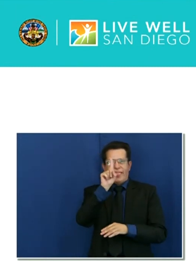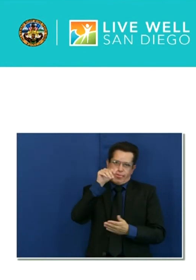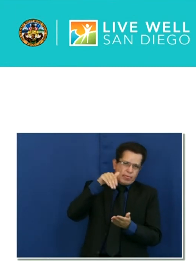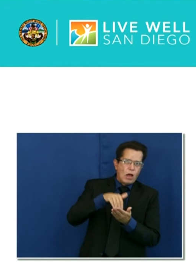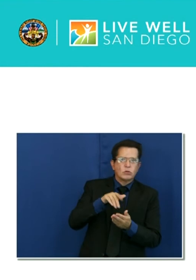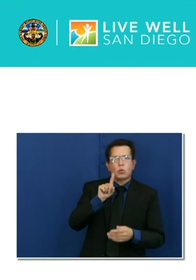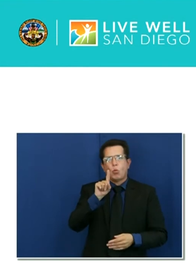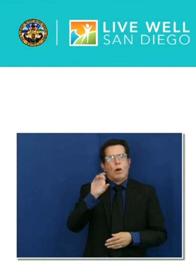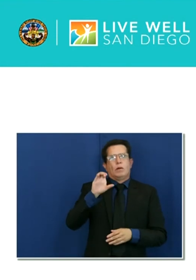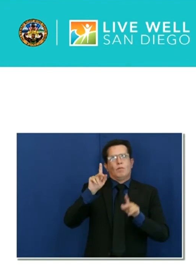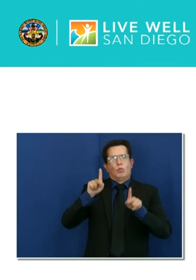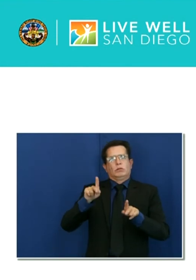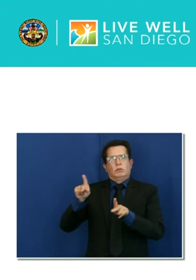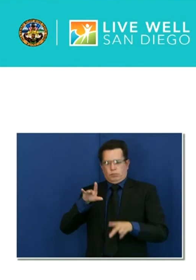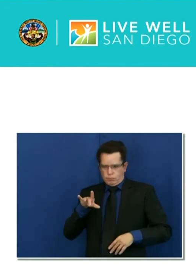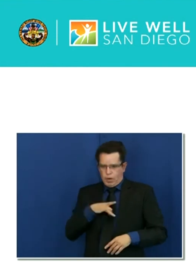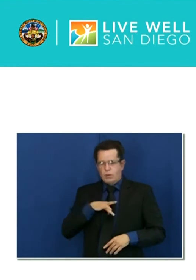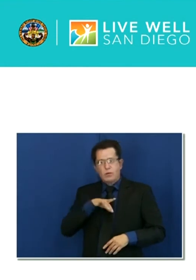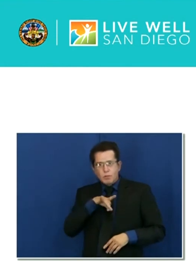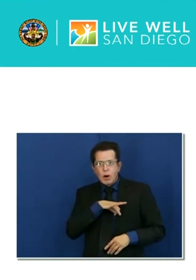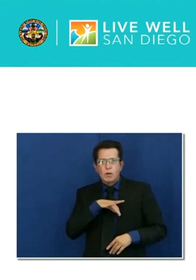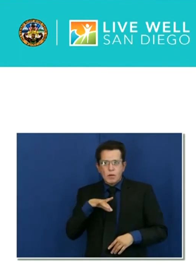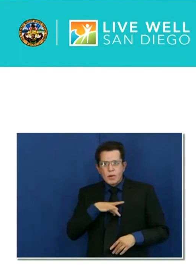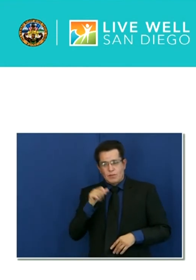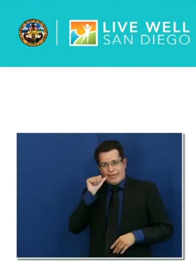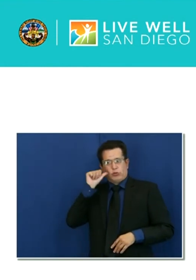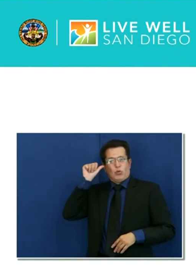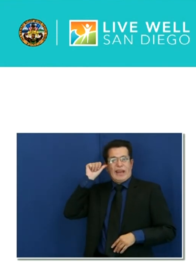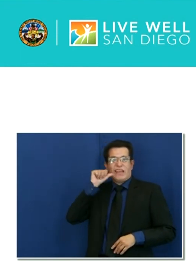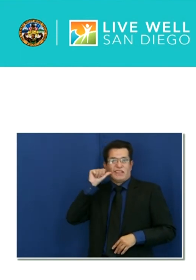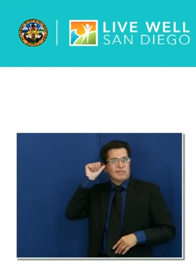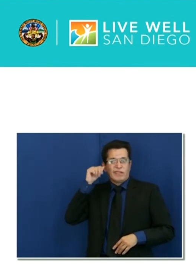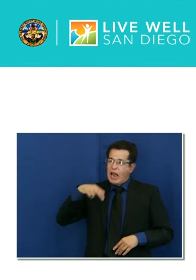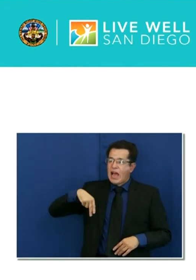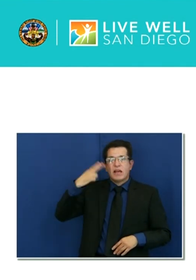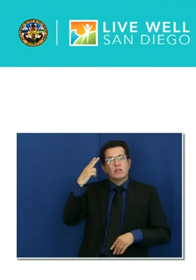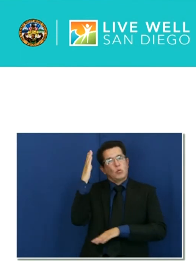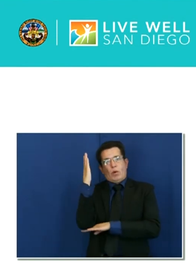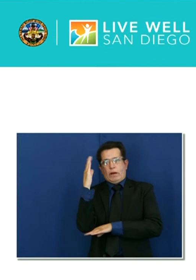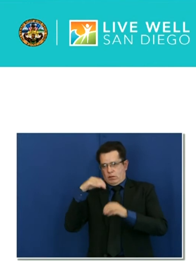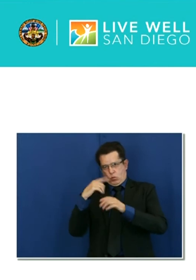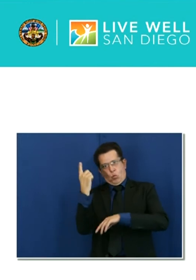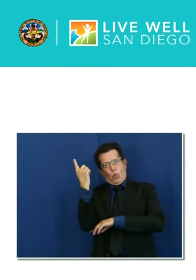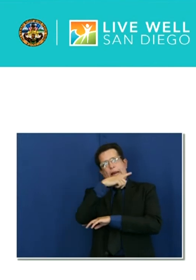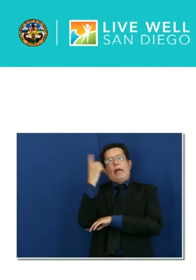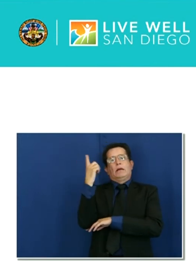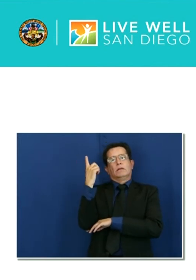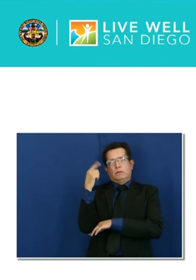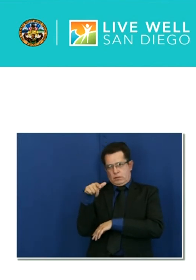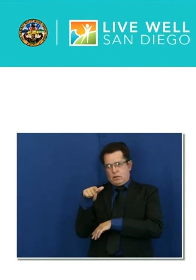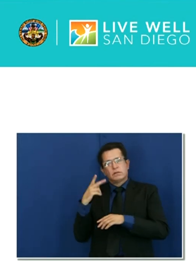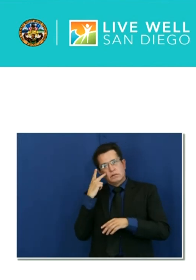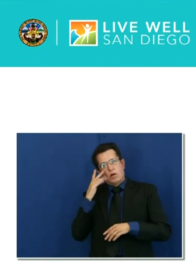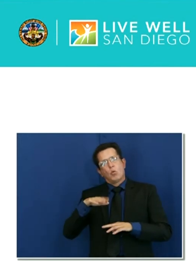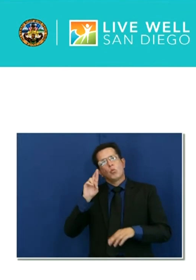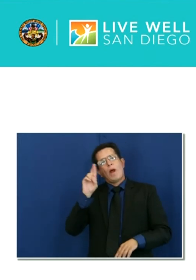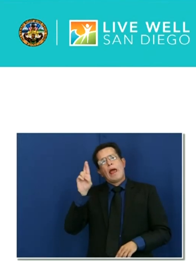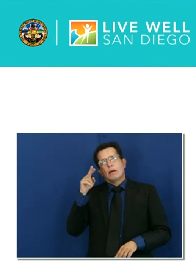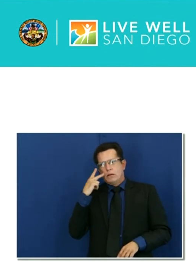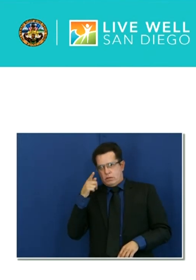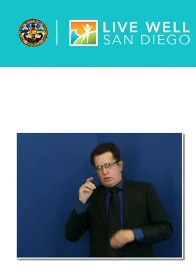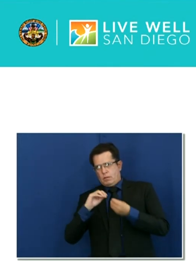1,100 cases. In the next slide, the highest number of cases ever in a single day, and as you can see it on the far right